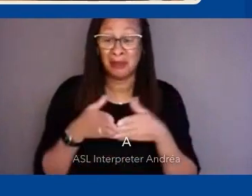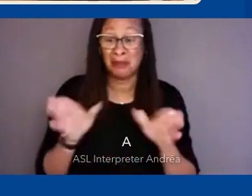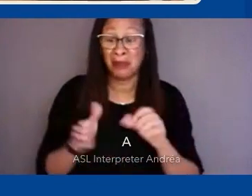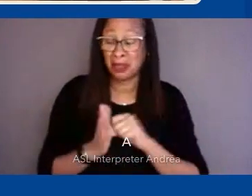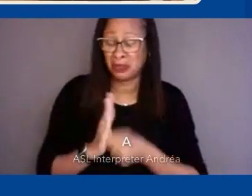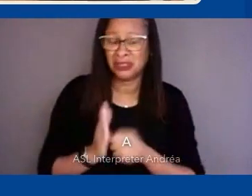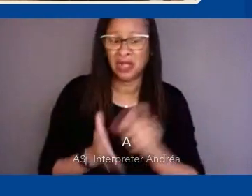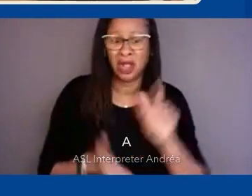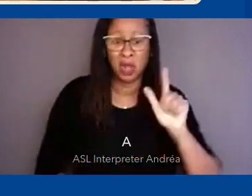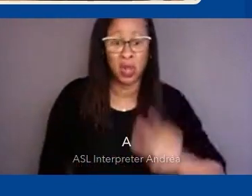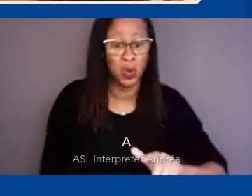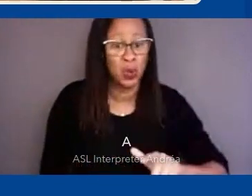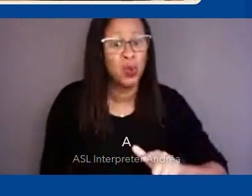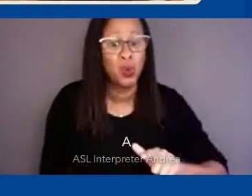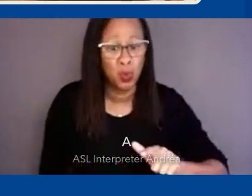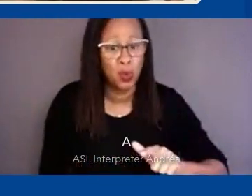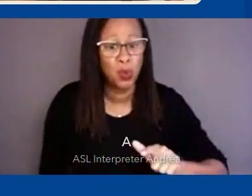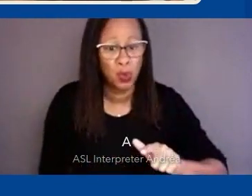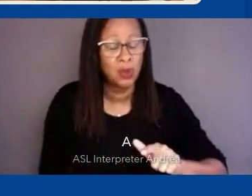low.